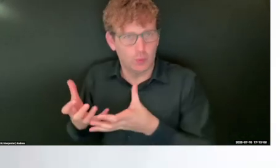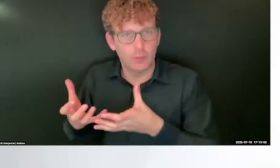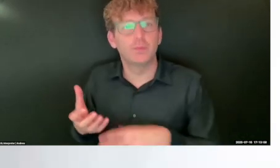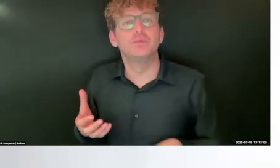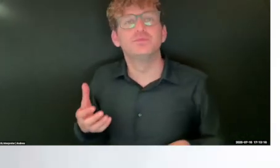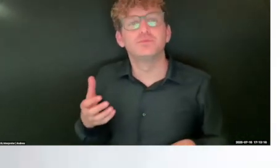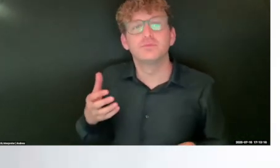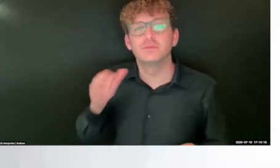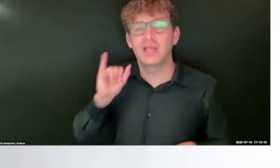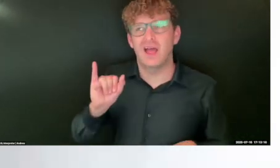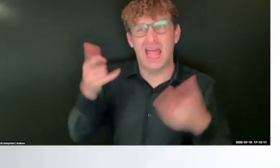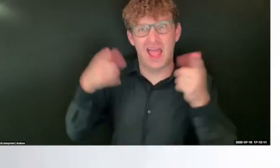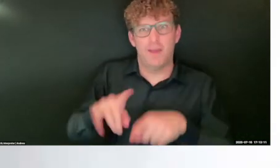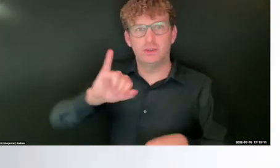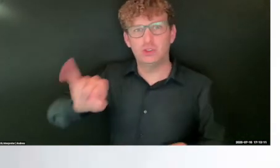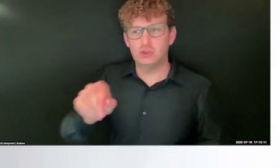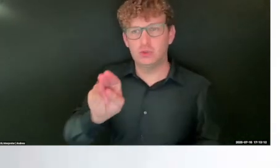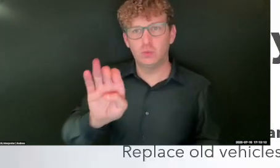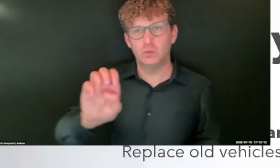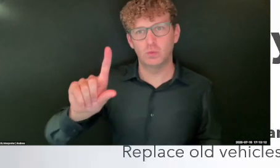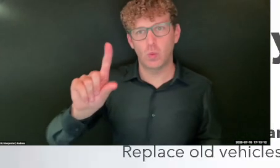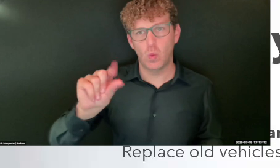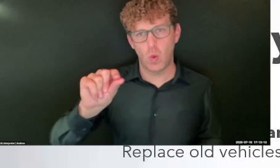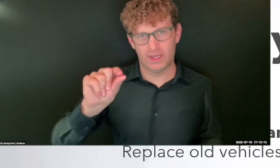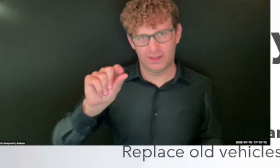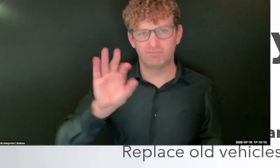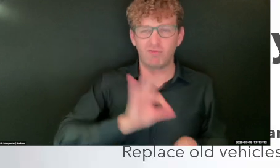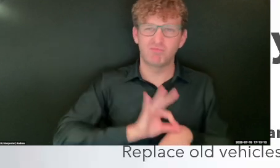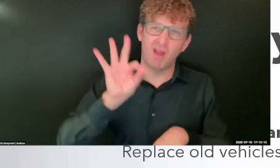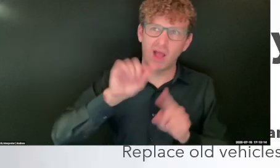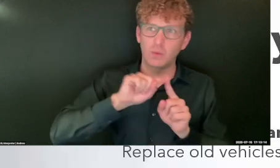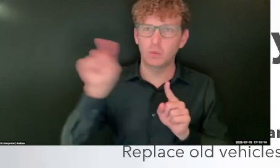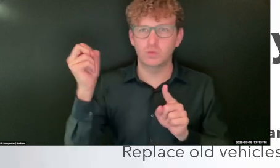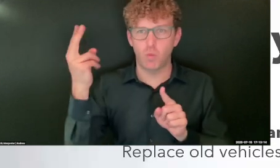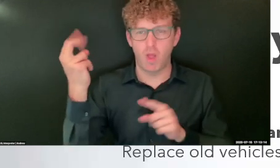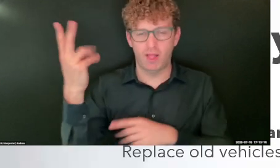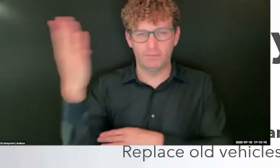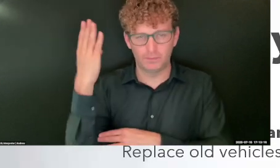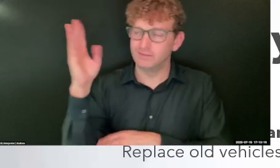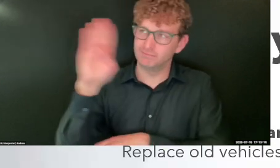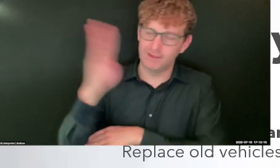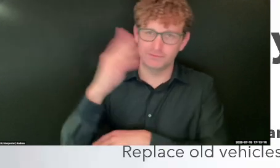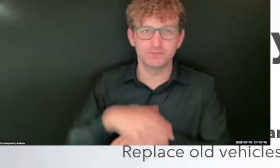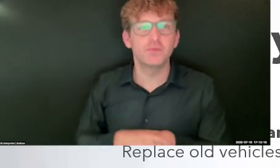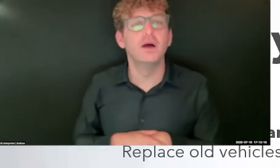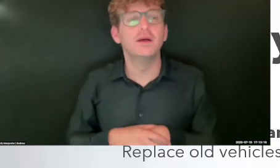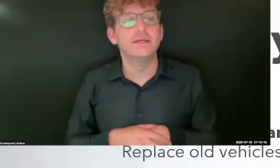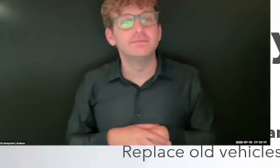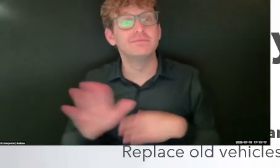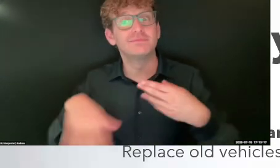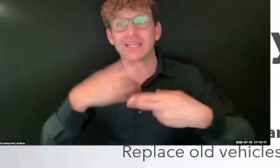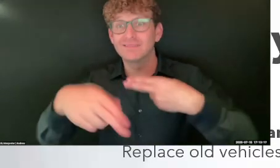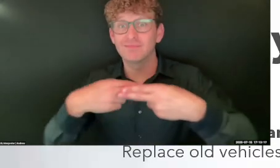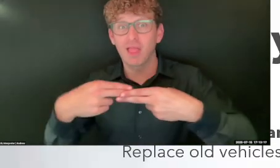a.m. to 12 p.m. Next slide, please. Our individual and community